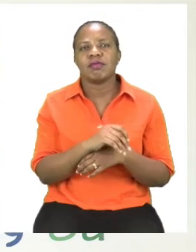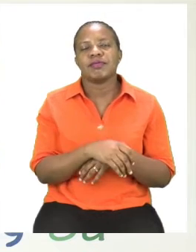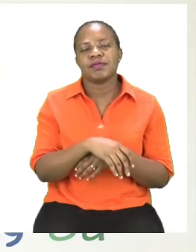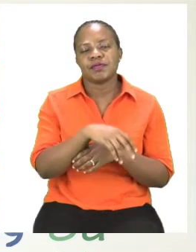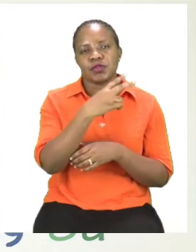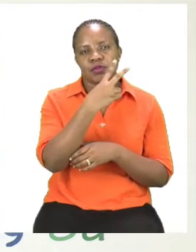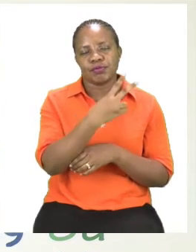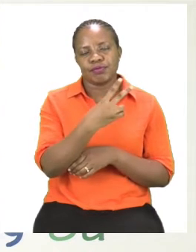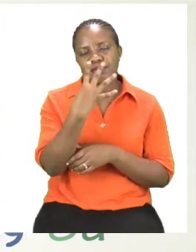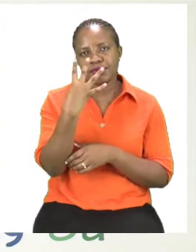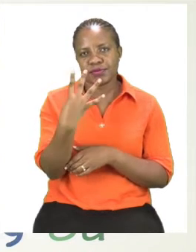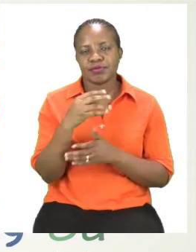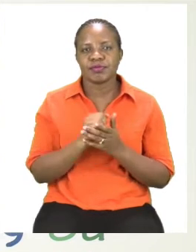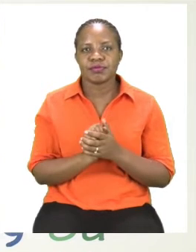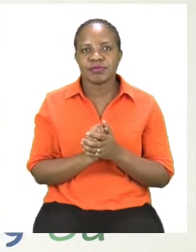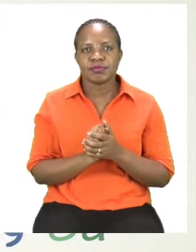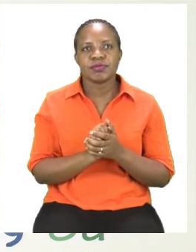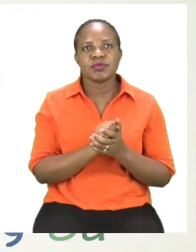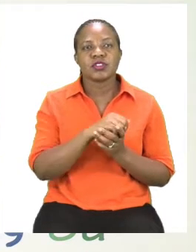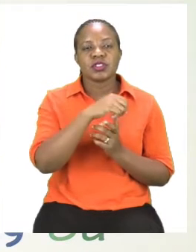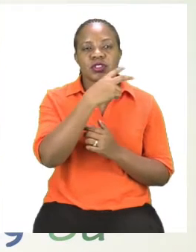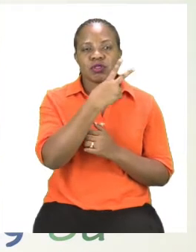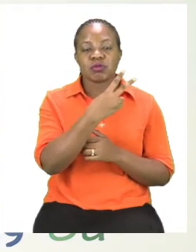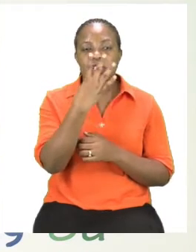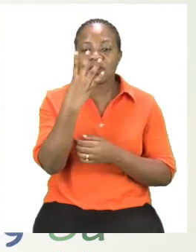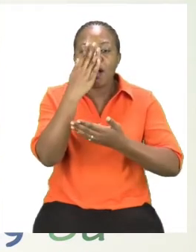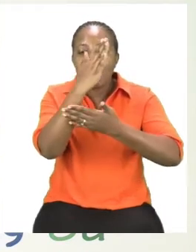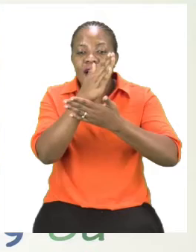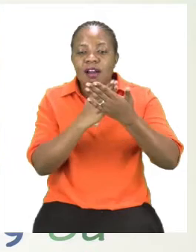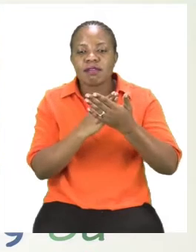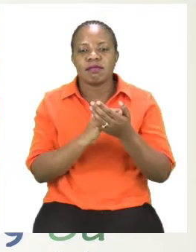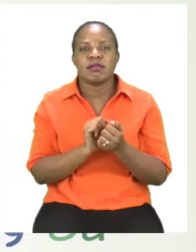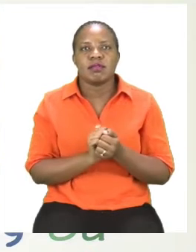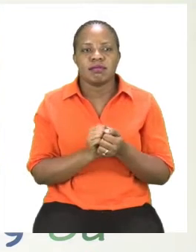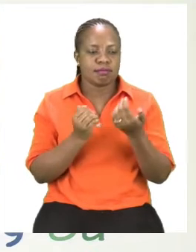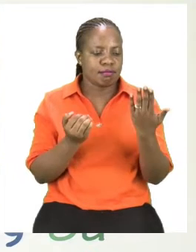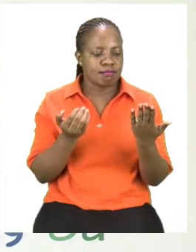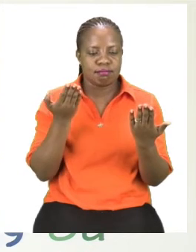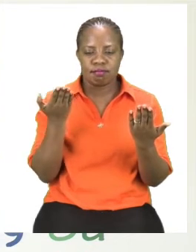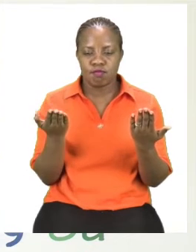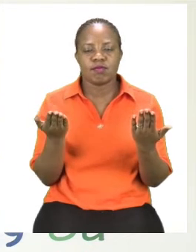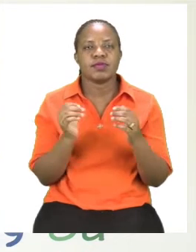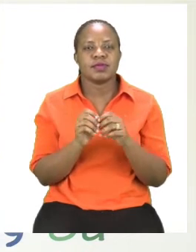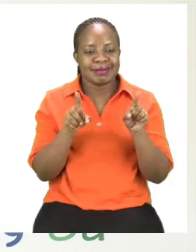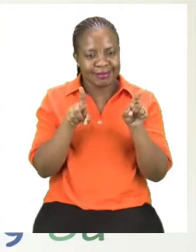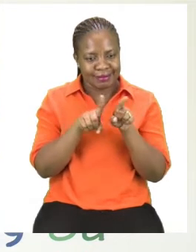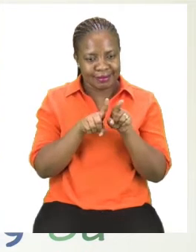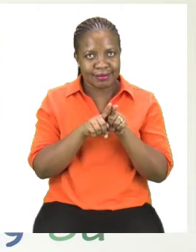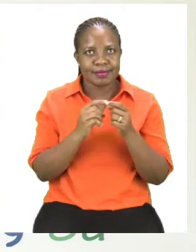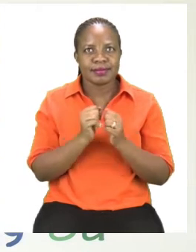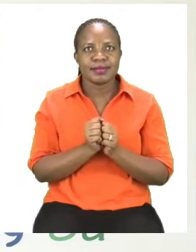24. And it gave us a clue to say that we are sharing between two. Now on my board I have